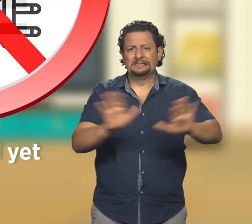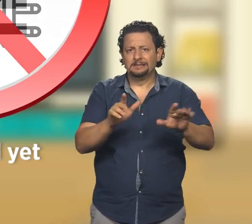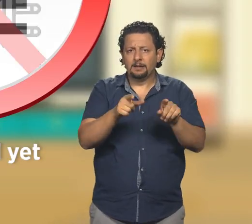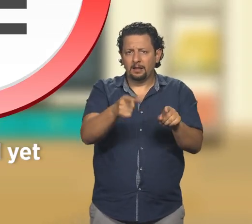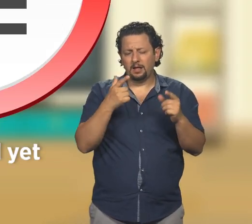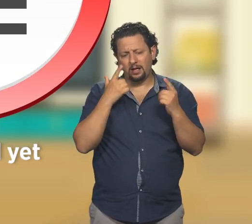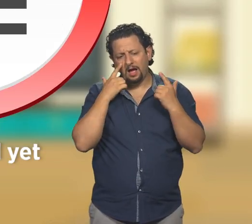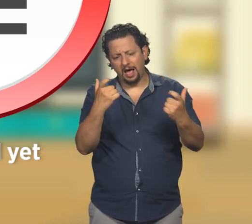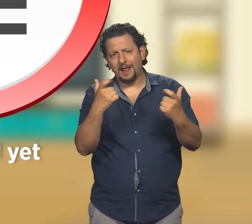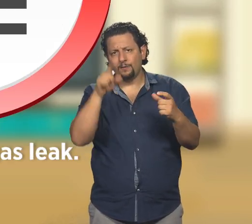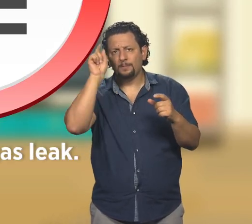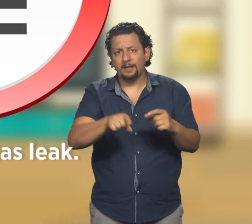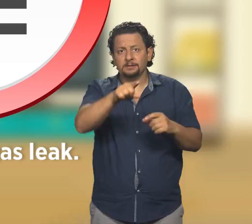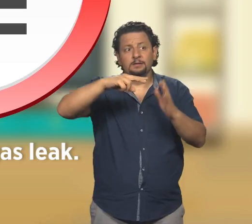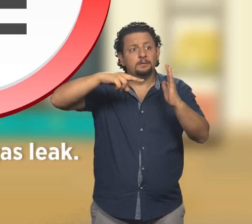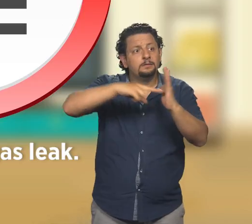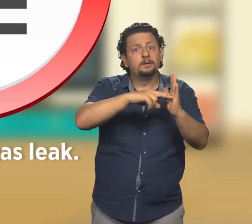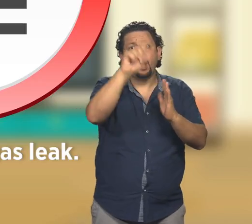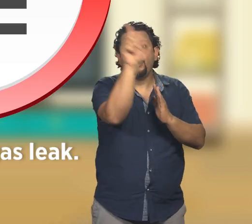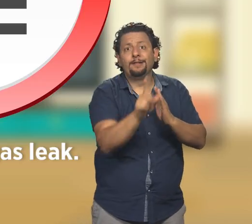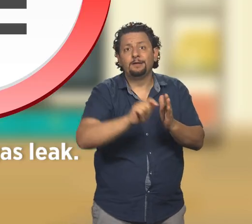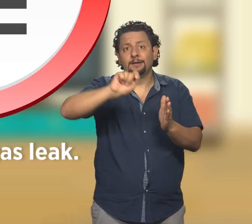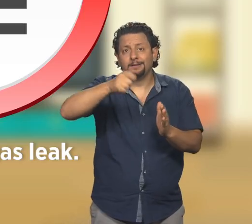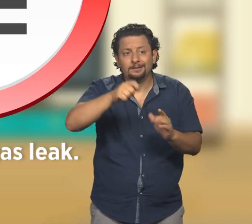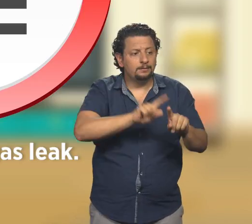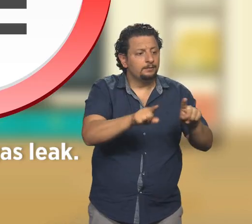completely dry. Do not use electrical